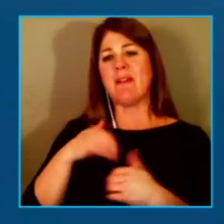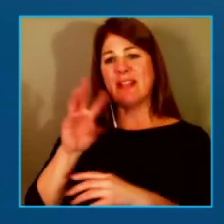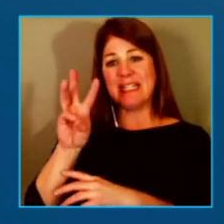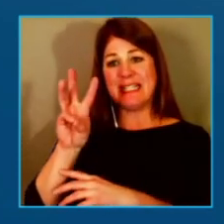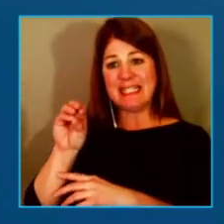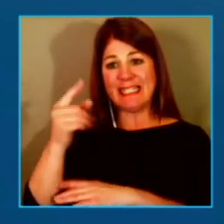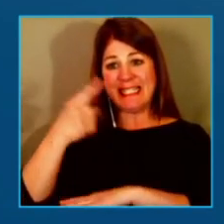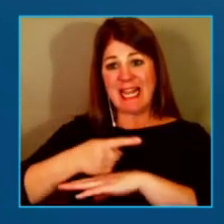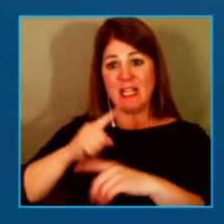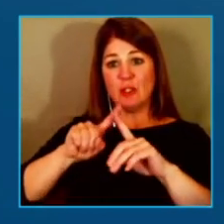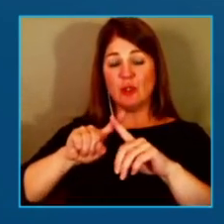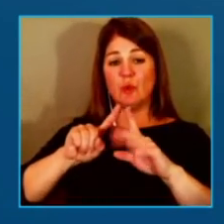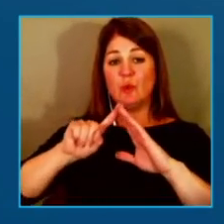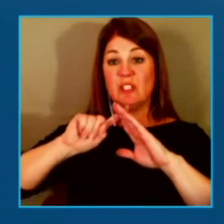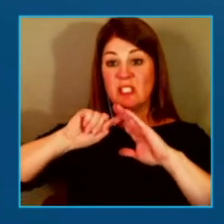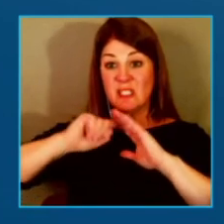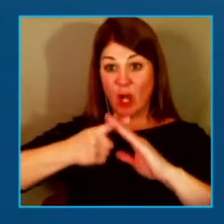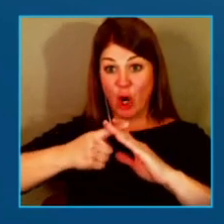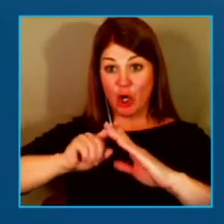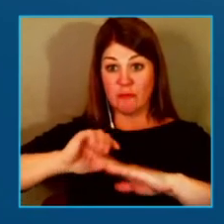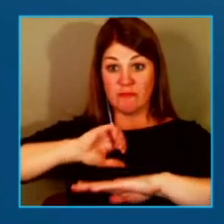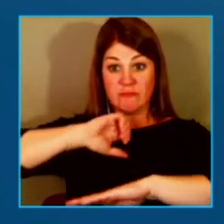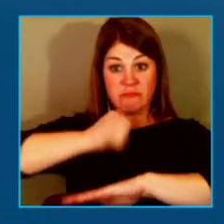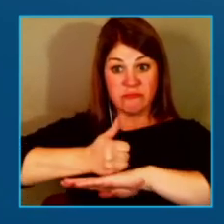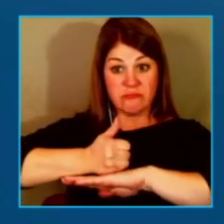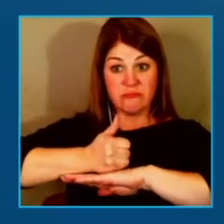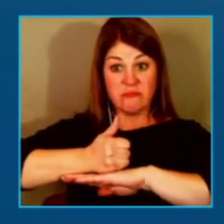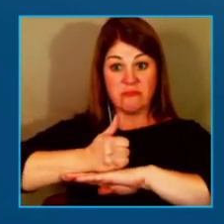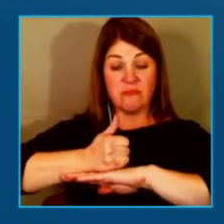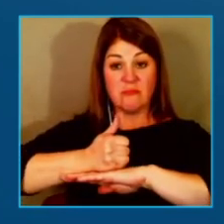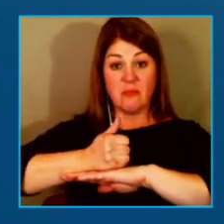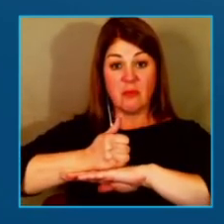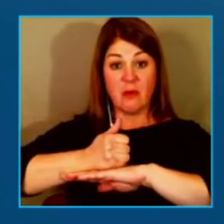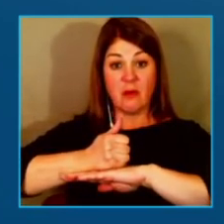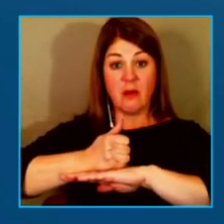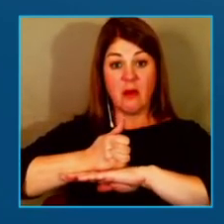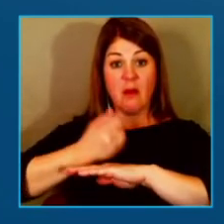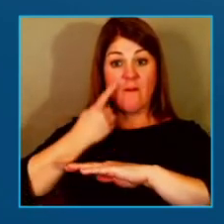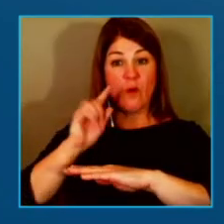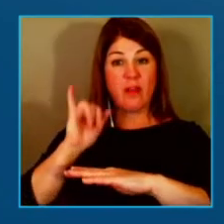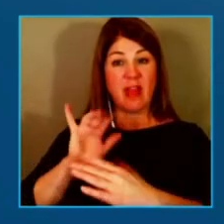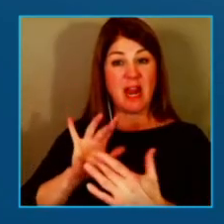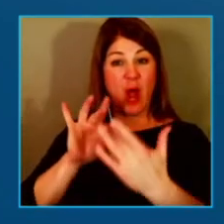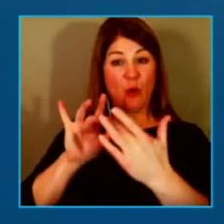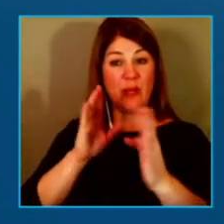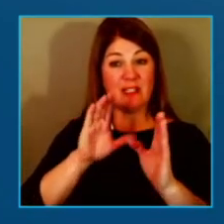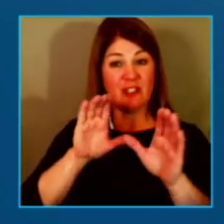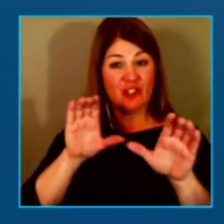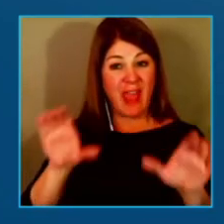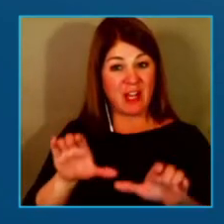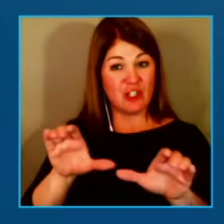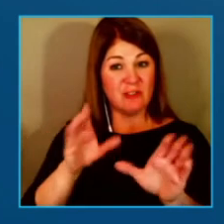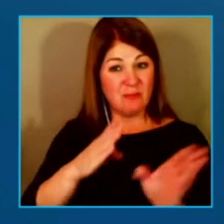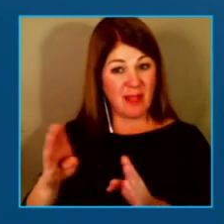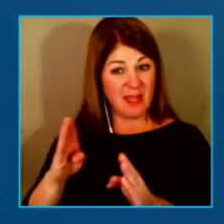begin the implementation of the affirmative action outreach plan. I just wanted to make sure I had that correct.